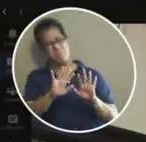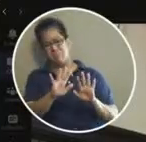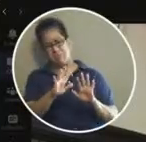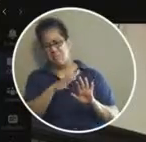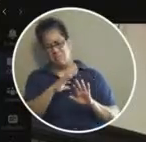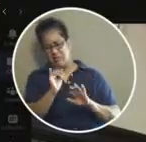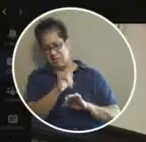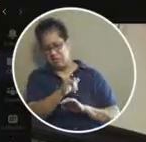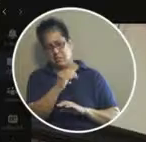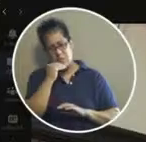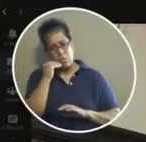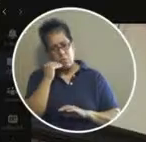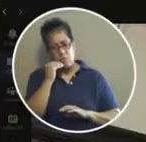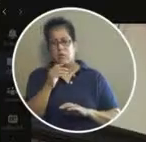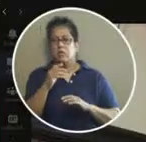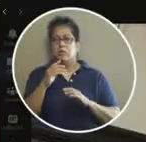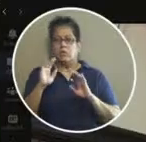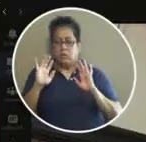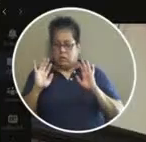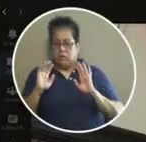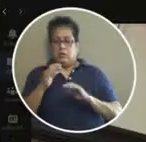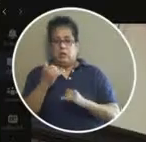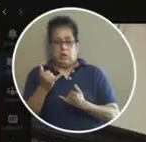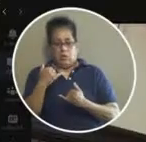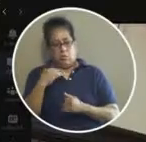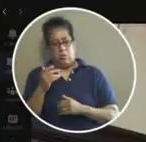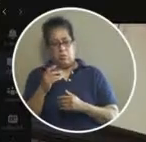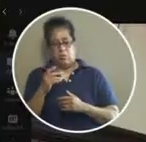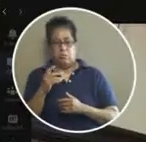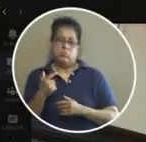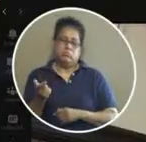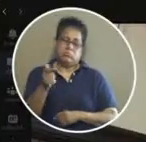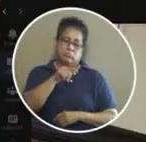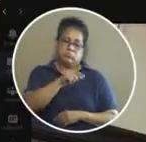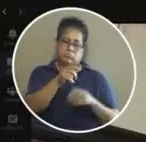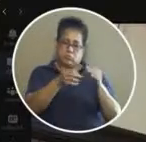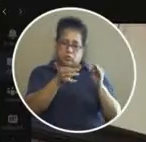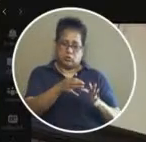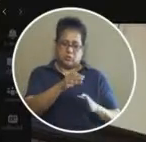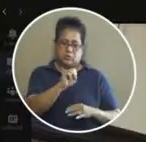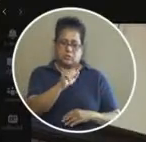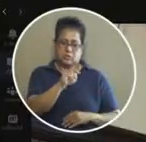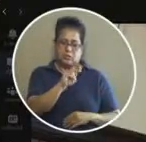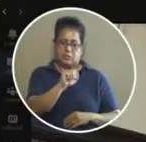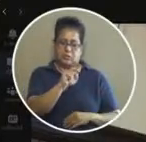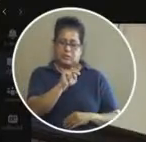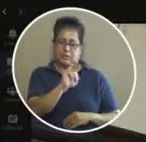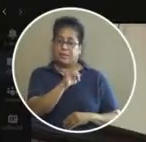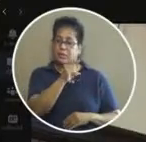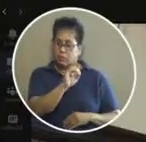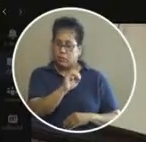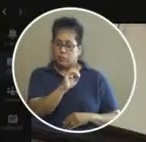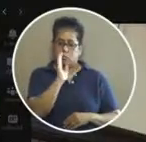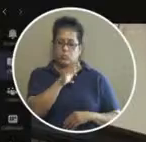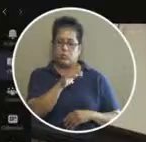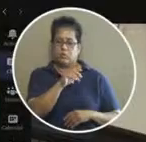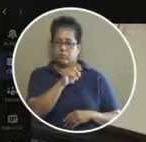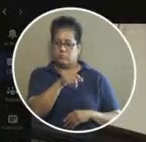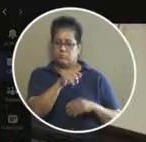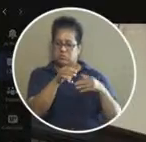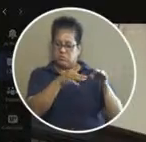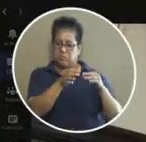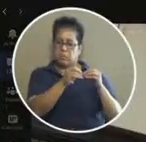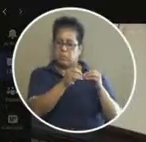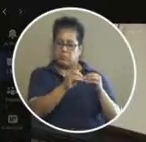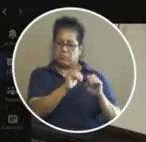it. So with that, I'll stop and turn it over to Judge Samaniego to fill in the pieces and his own comments. Thank